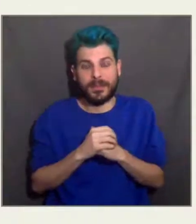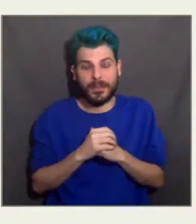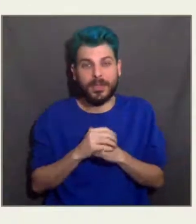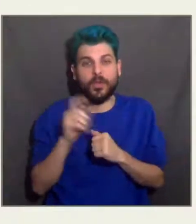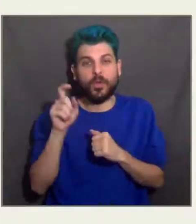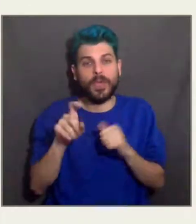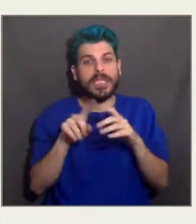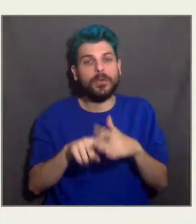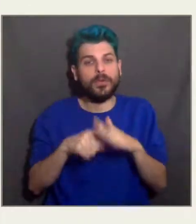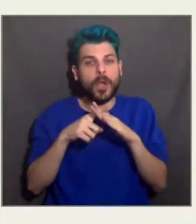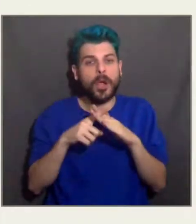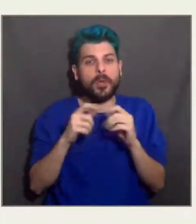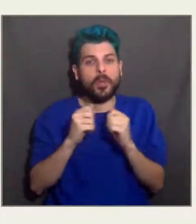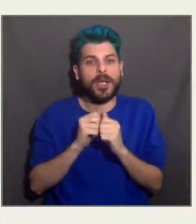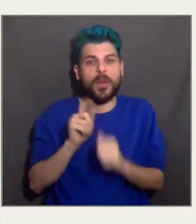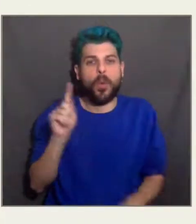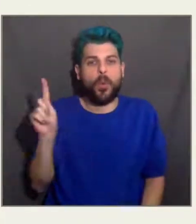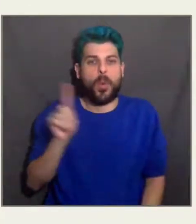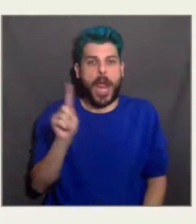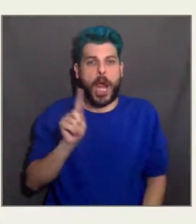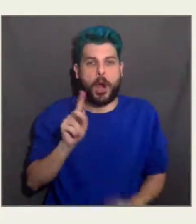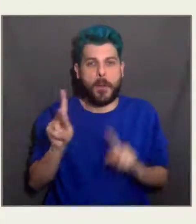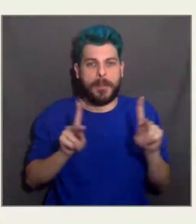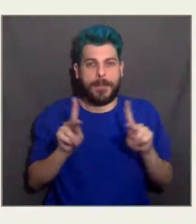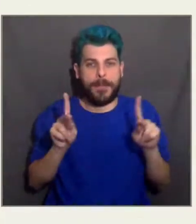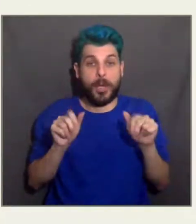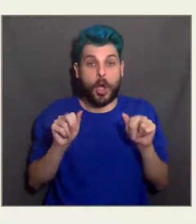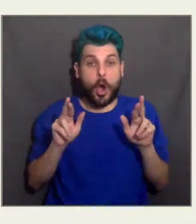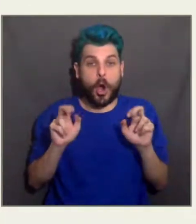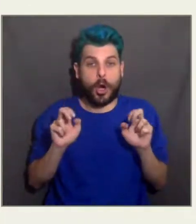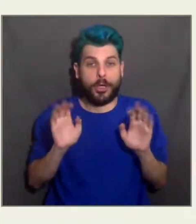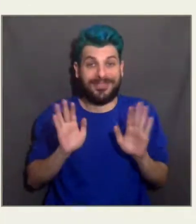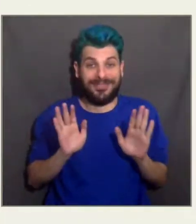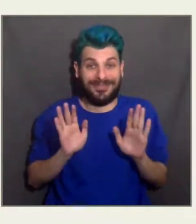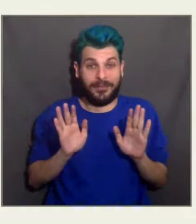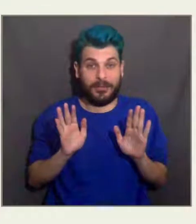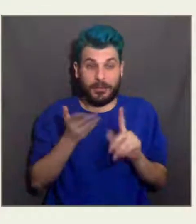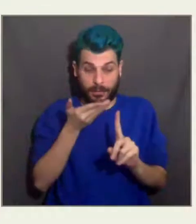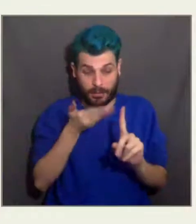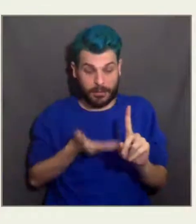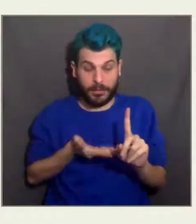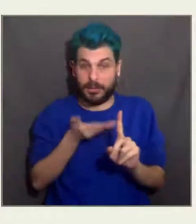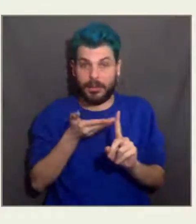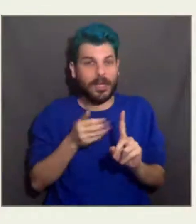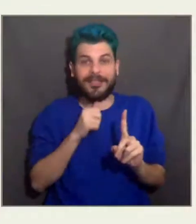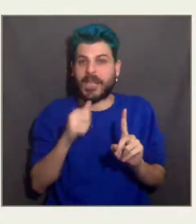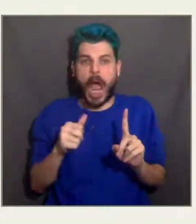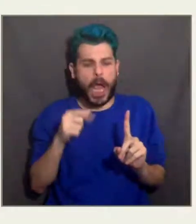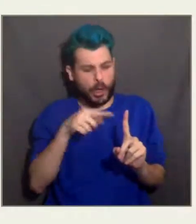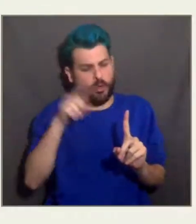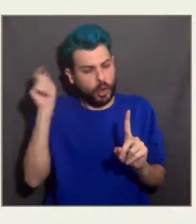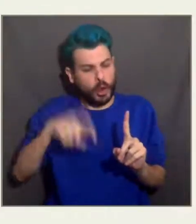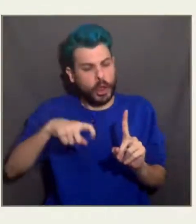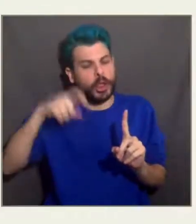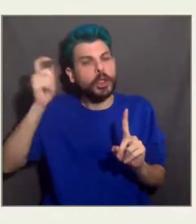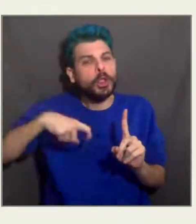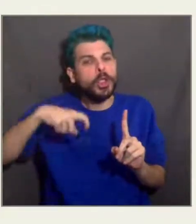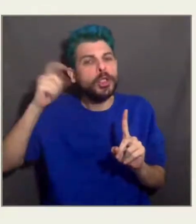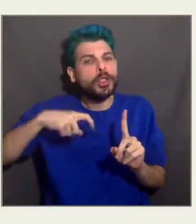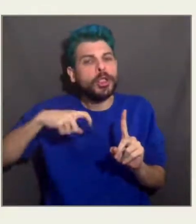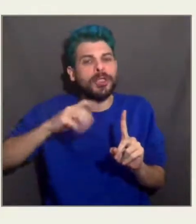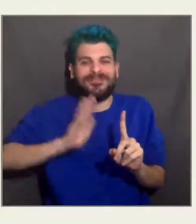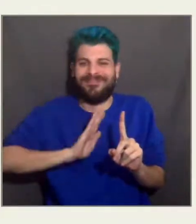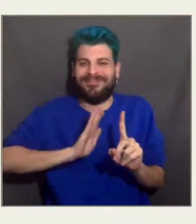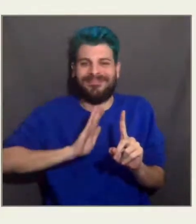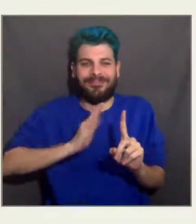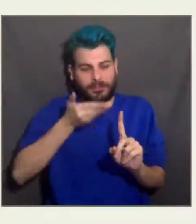are and not where we think they ought to be. Okay. And I think that's what the outreach workers are doing one-on-one. And I